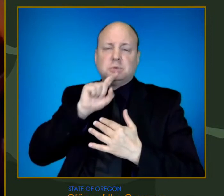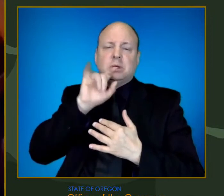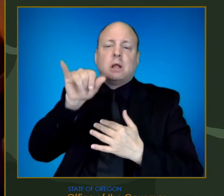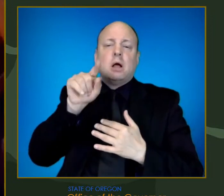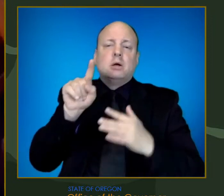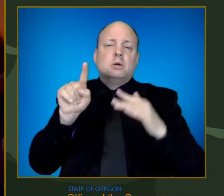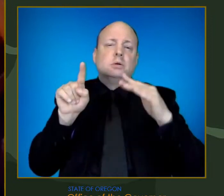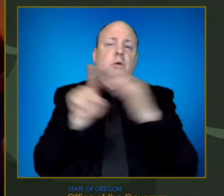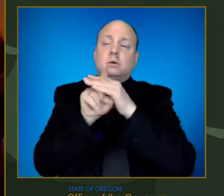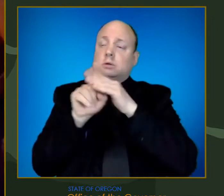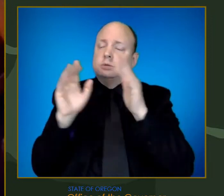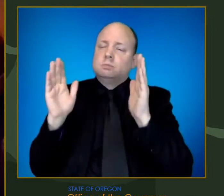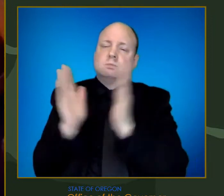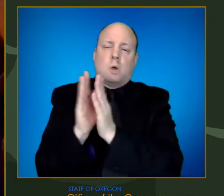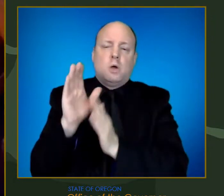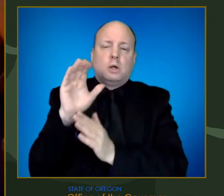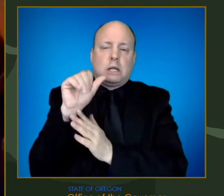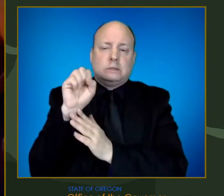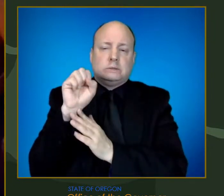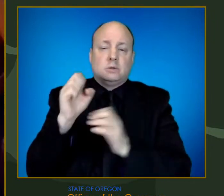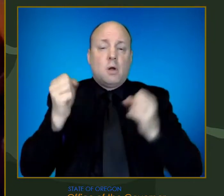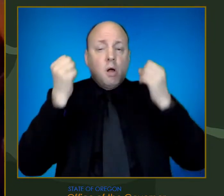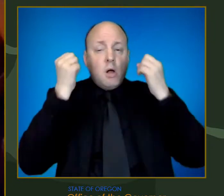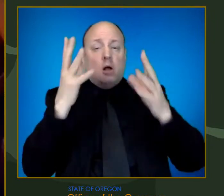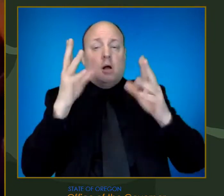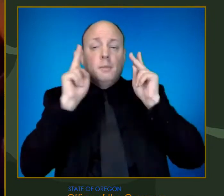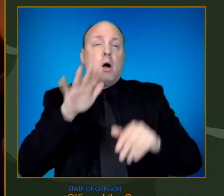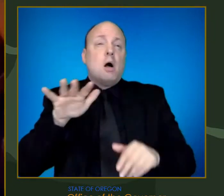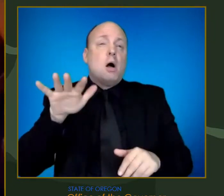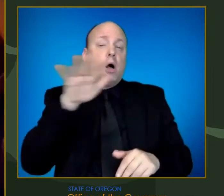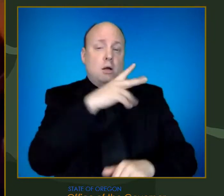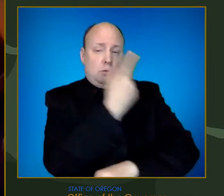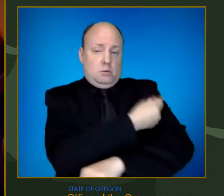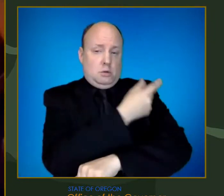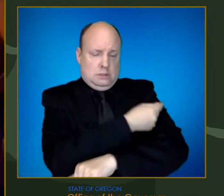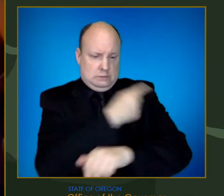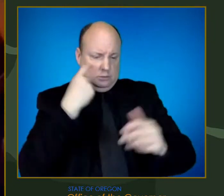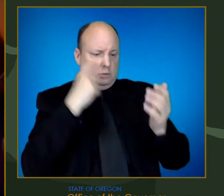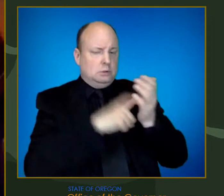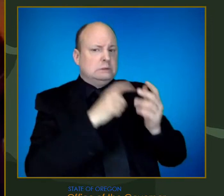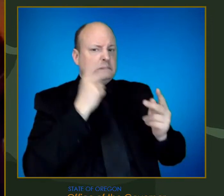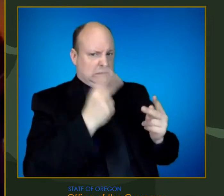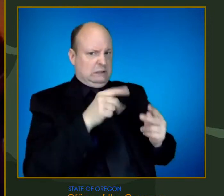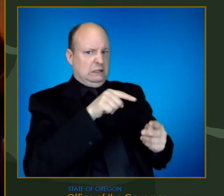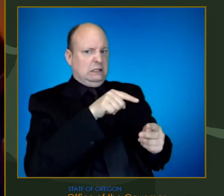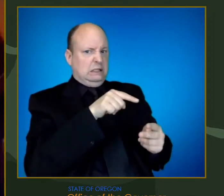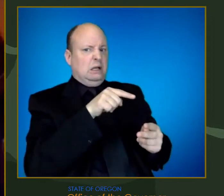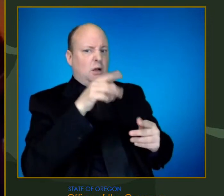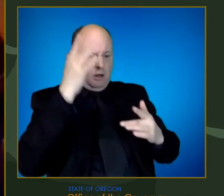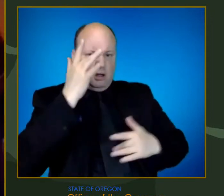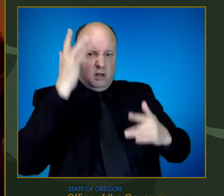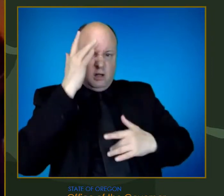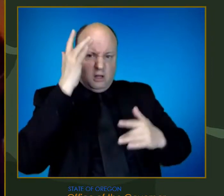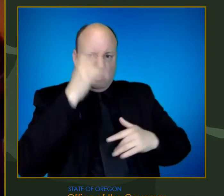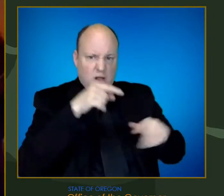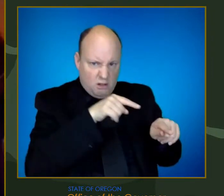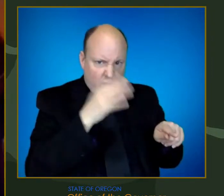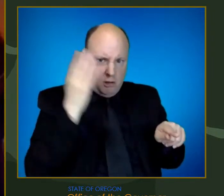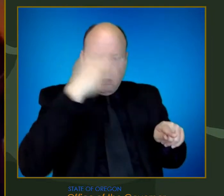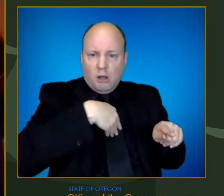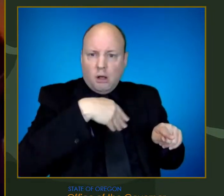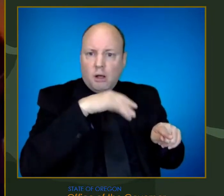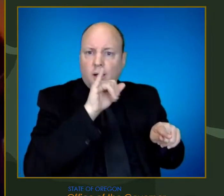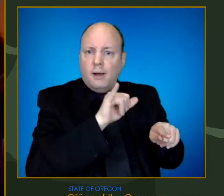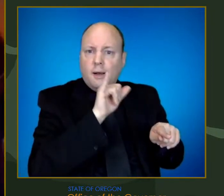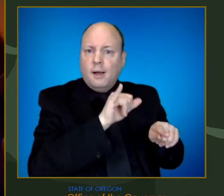do show some severe disease following vaccination that wasn't picked up in the initial clinical trials that dealt with